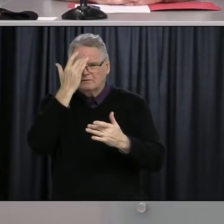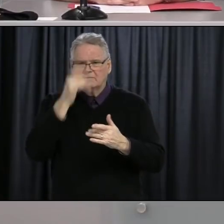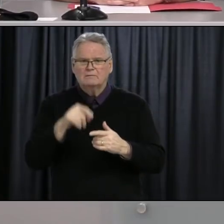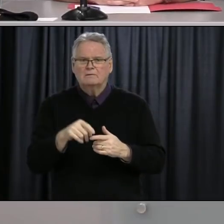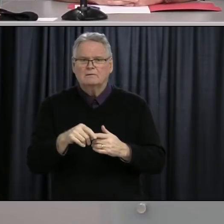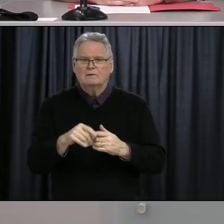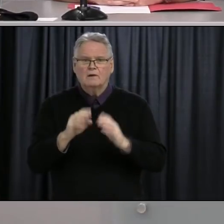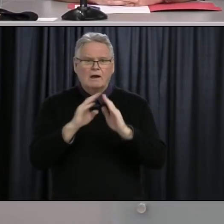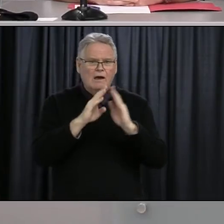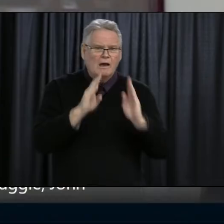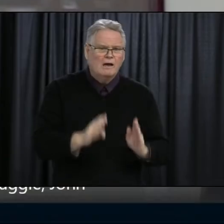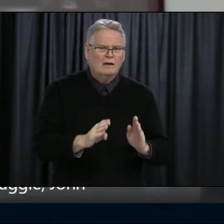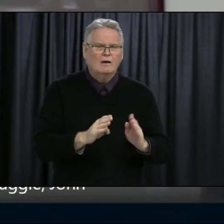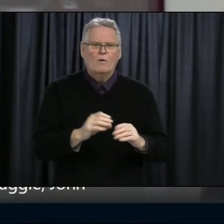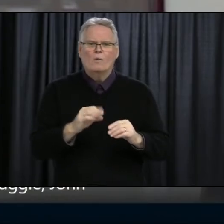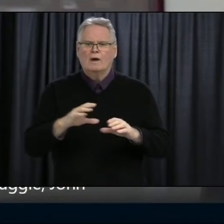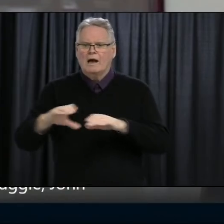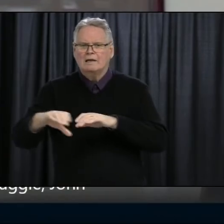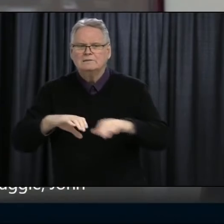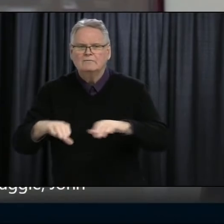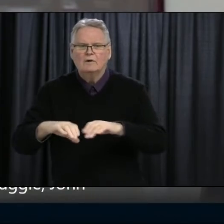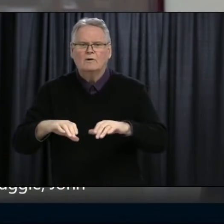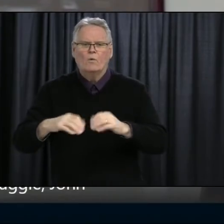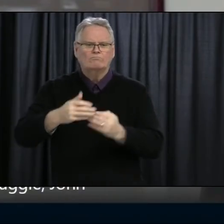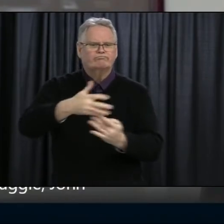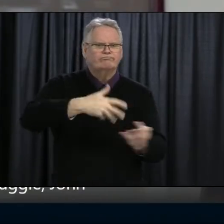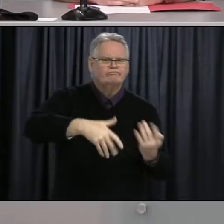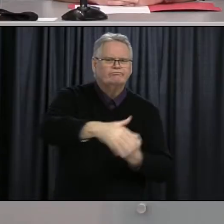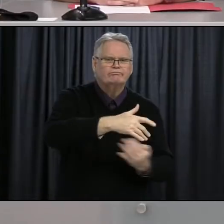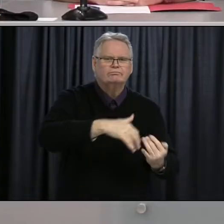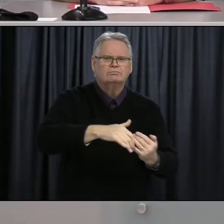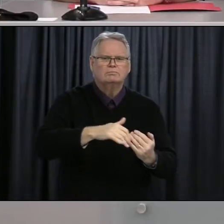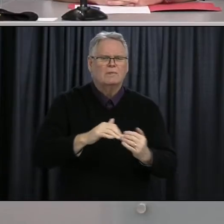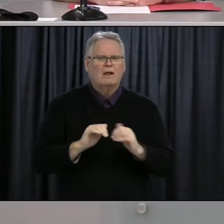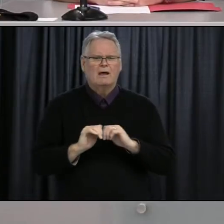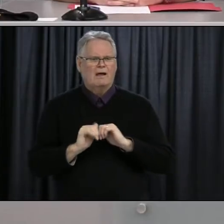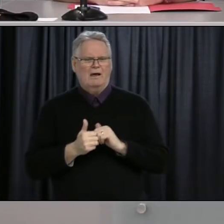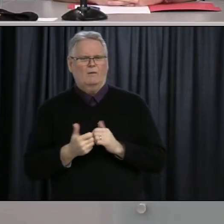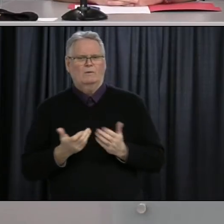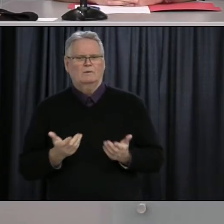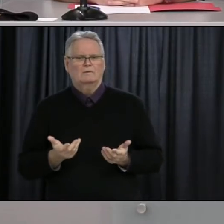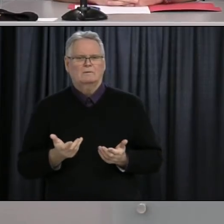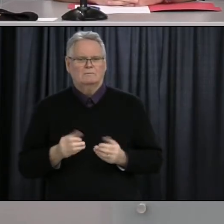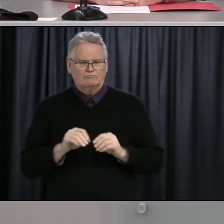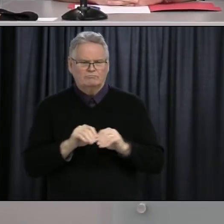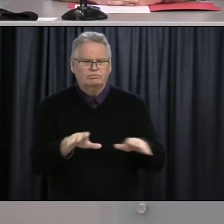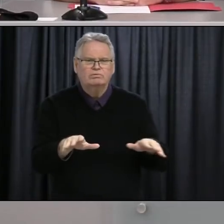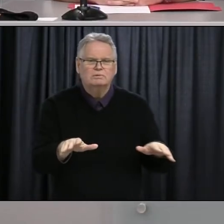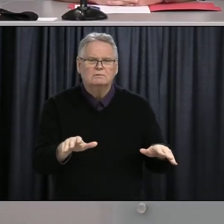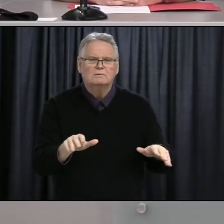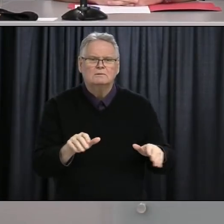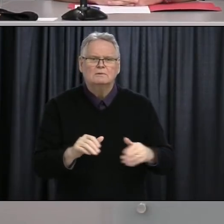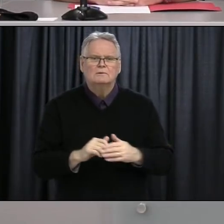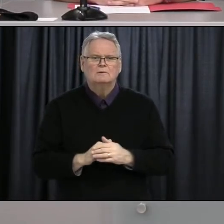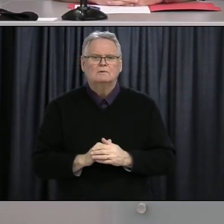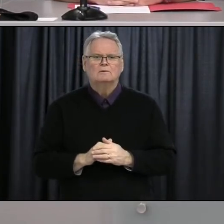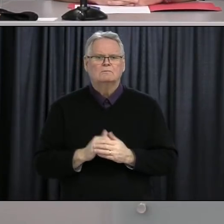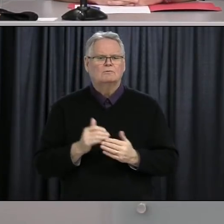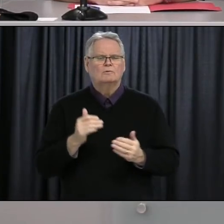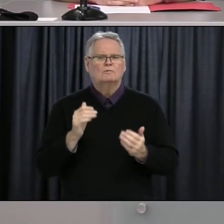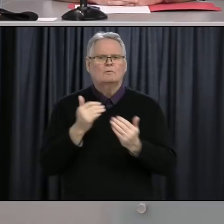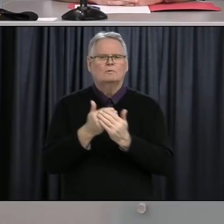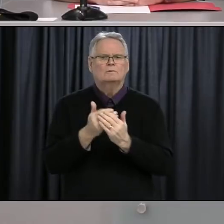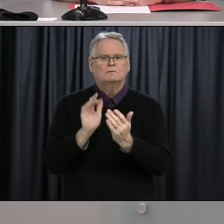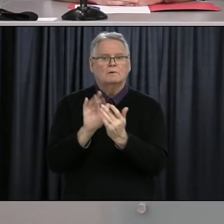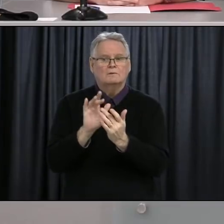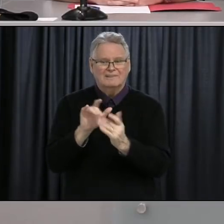So right now it appears to be certainly with close contact. We are seeing some with